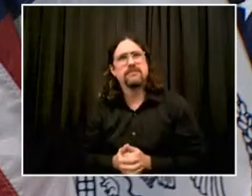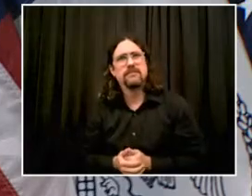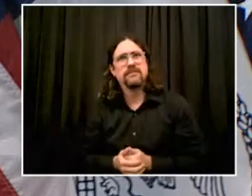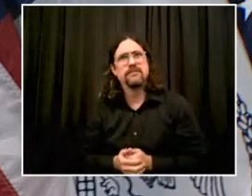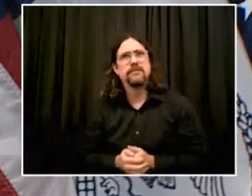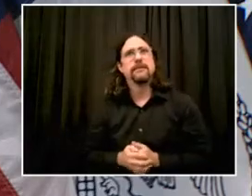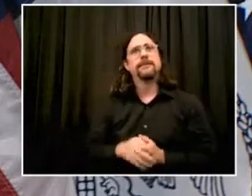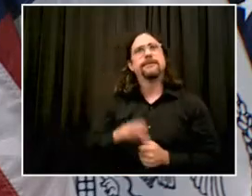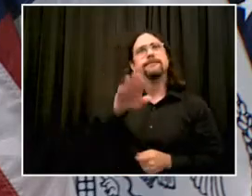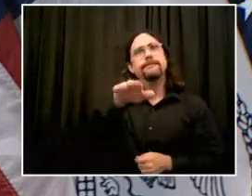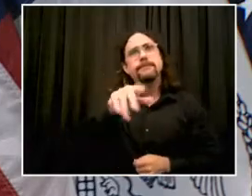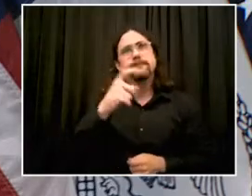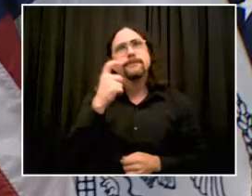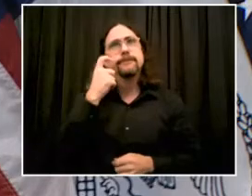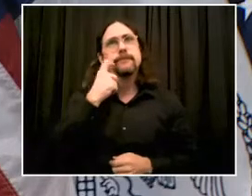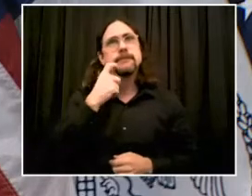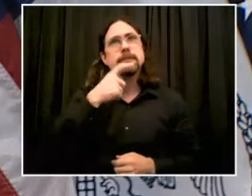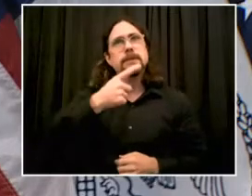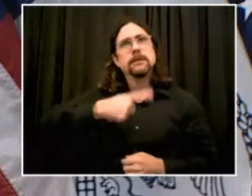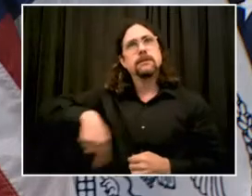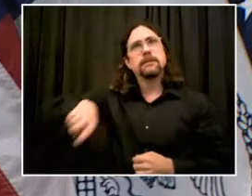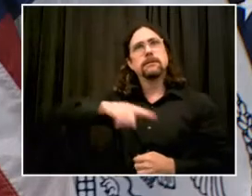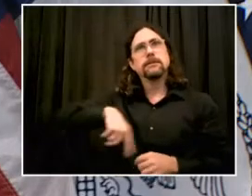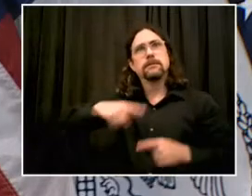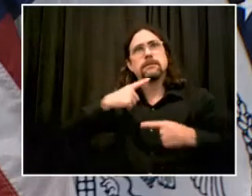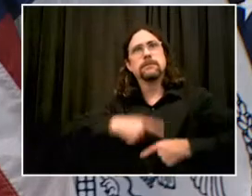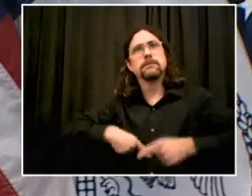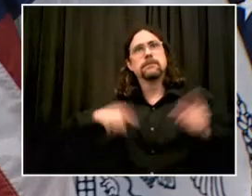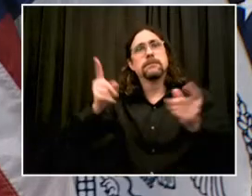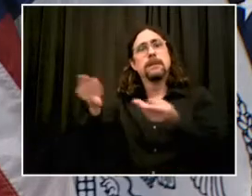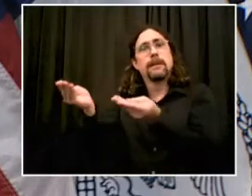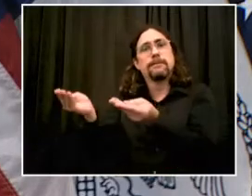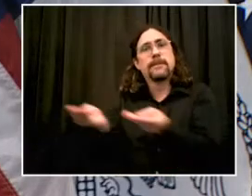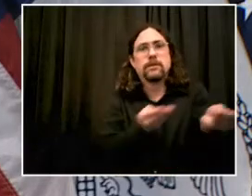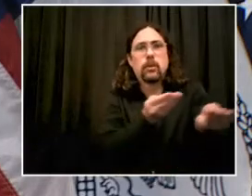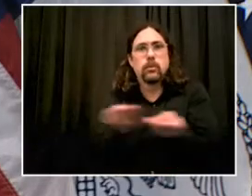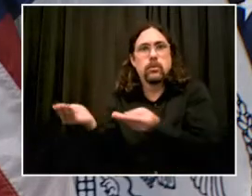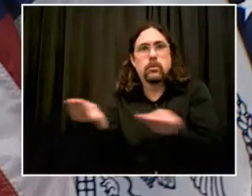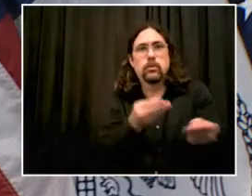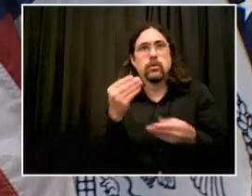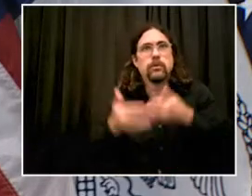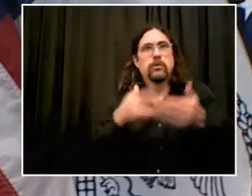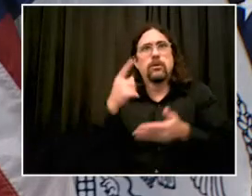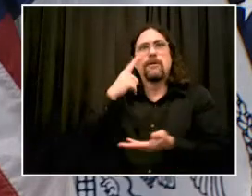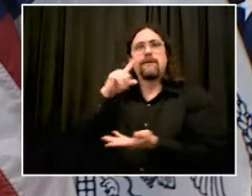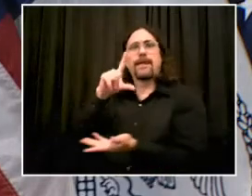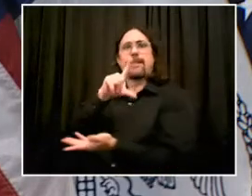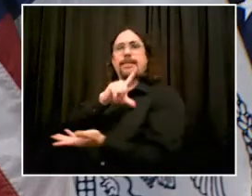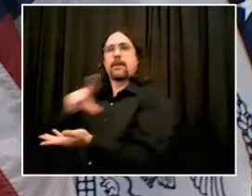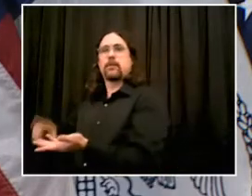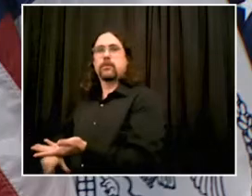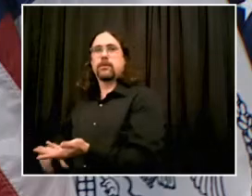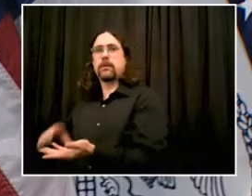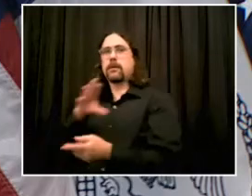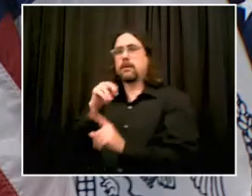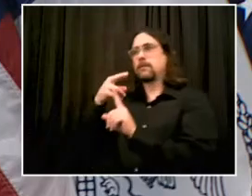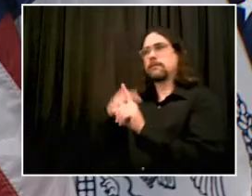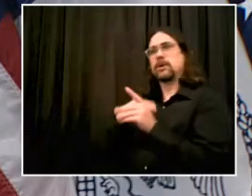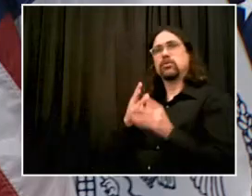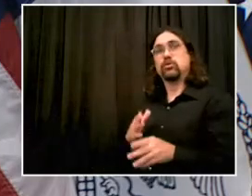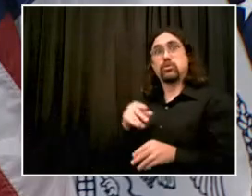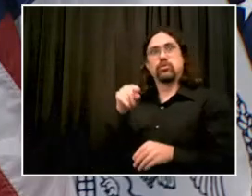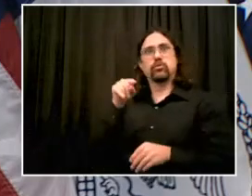building out to be bigger. So that's right now available to people. But also, I want to emphasize, if you are facing